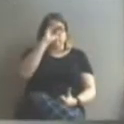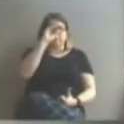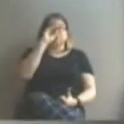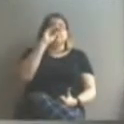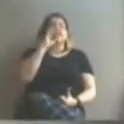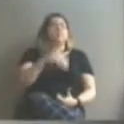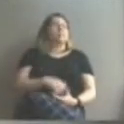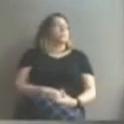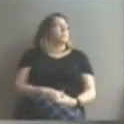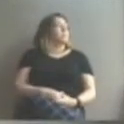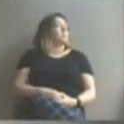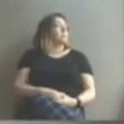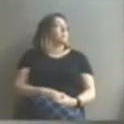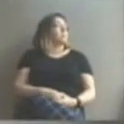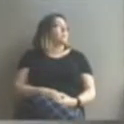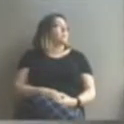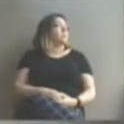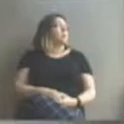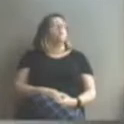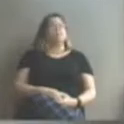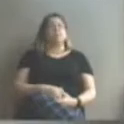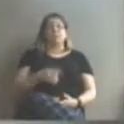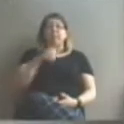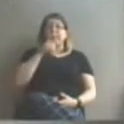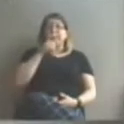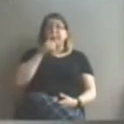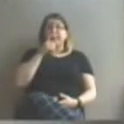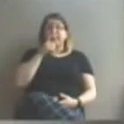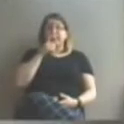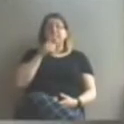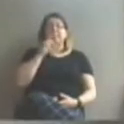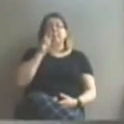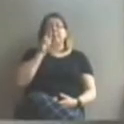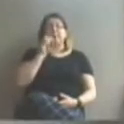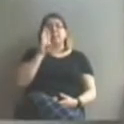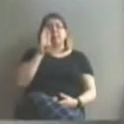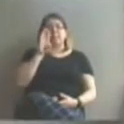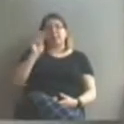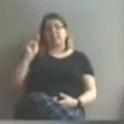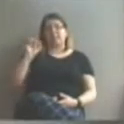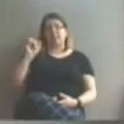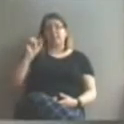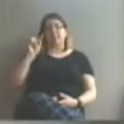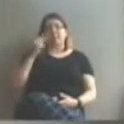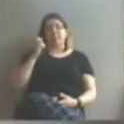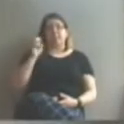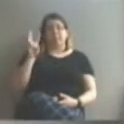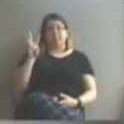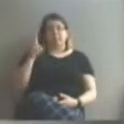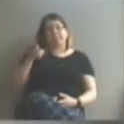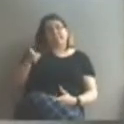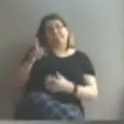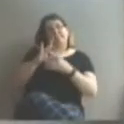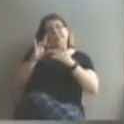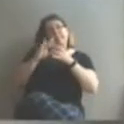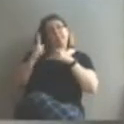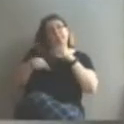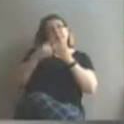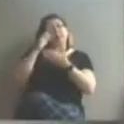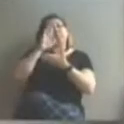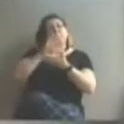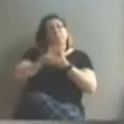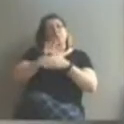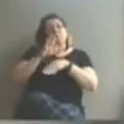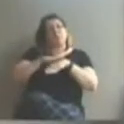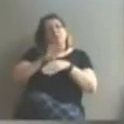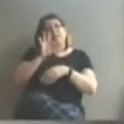of the agenda. Our speaker for today will be Rob Matthew. Mr. Matthew will be speaking about School on Fire.